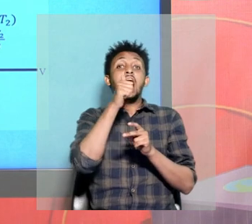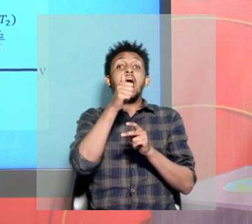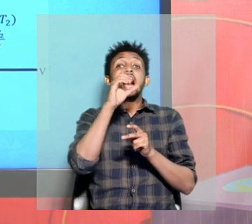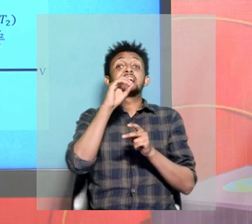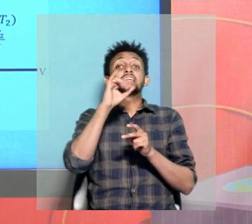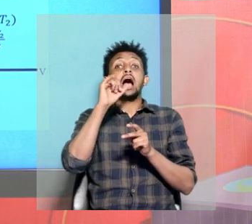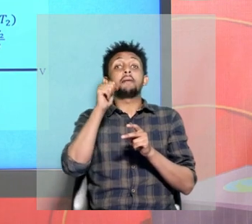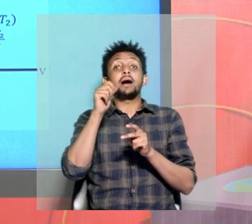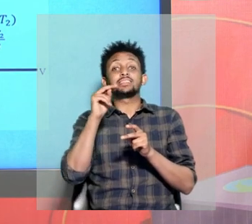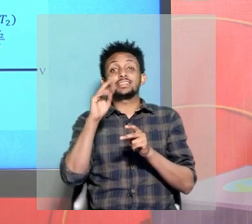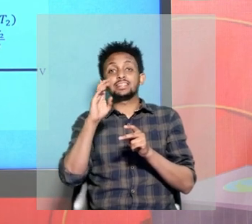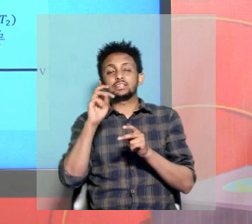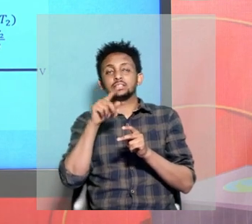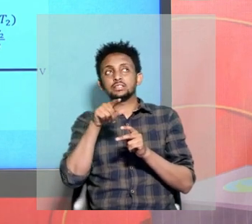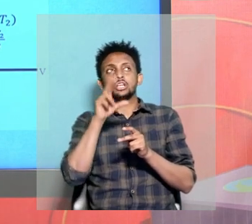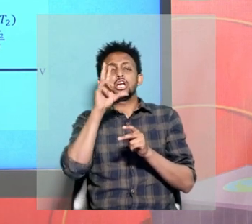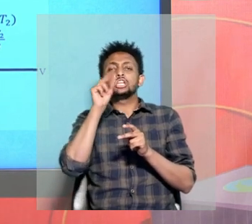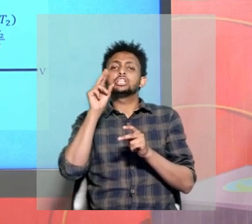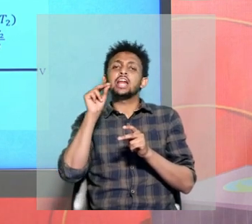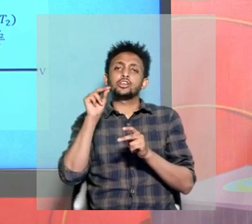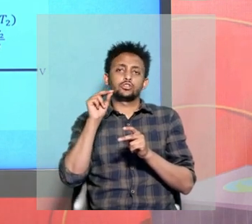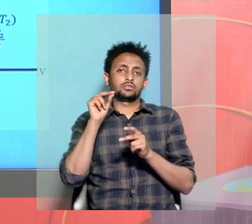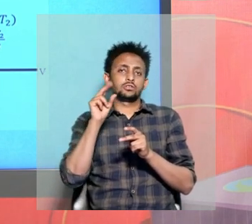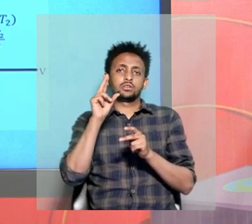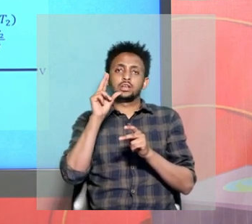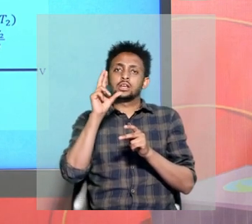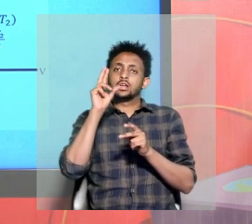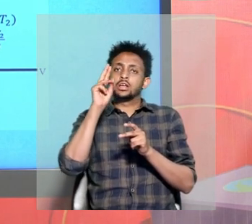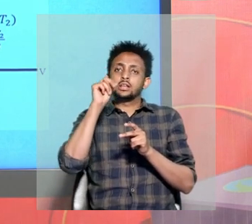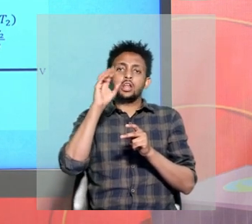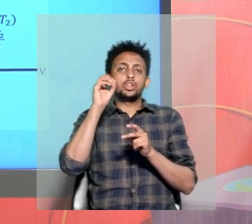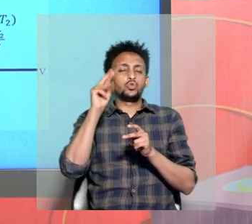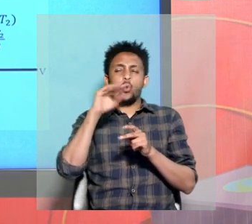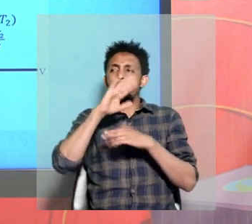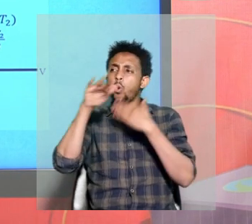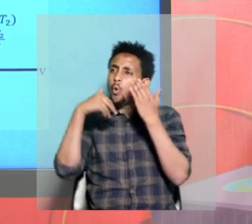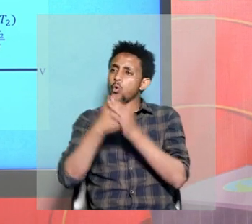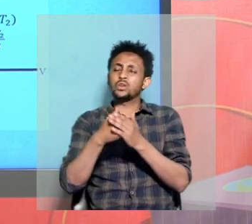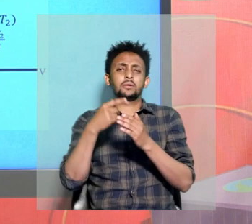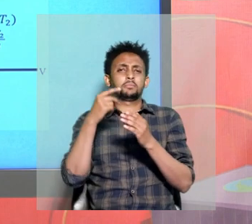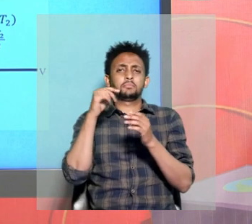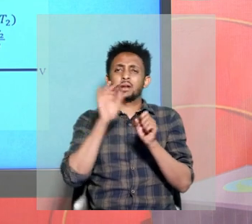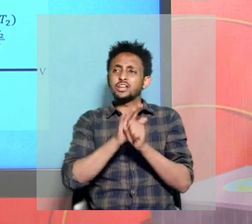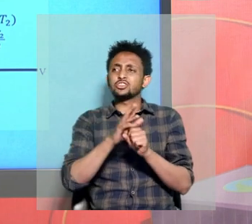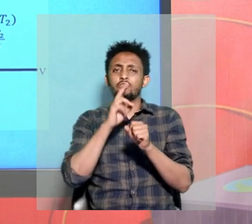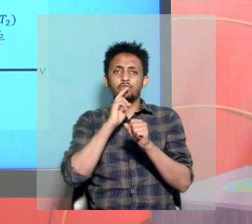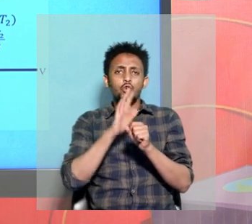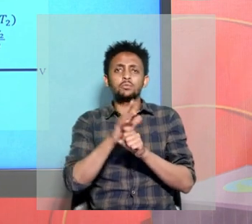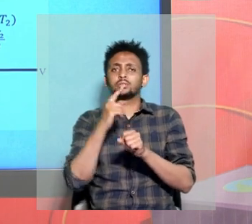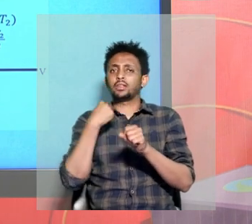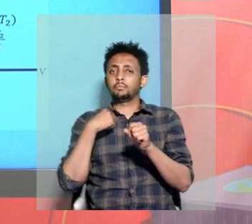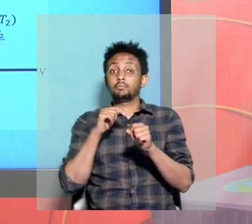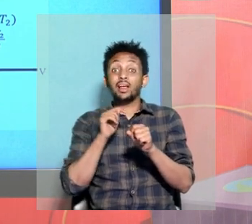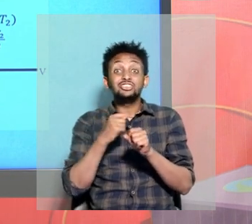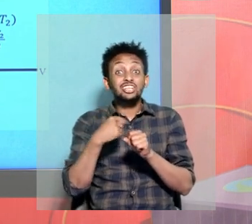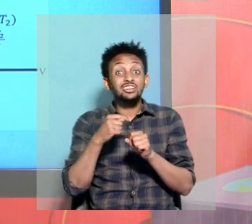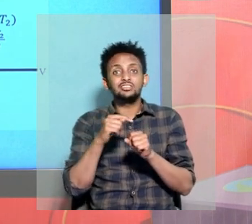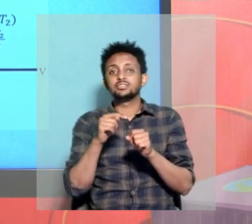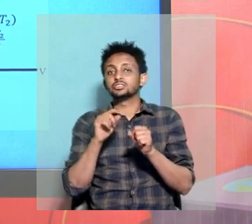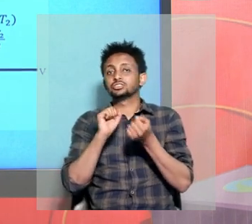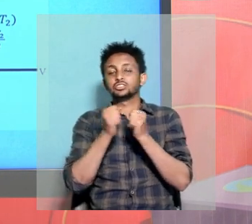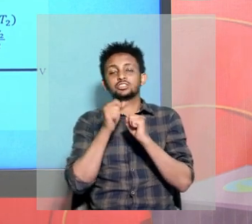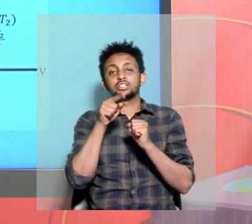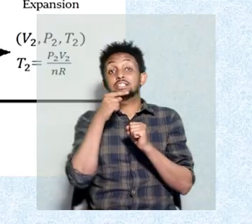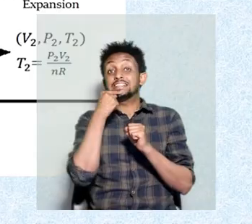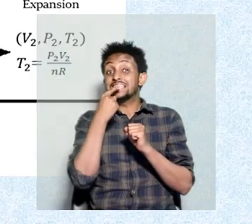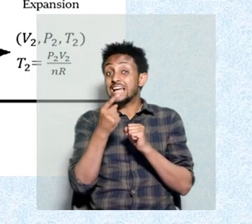adiabatic states that none of them is constant. All varies. The pressure, the volume, the temperature changes. This is